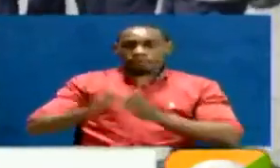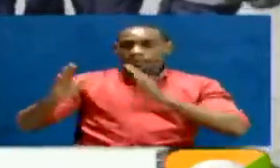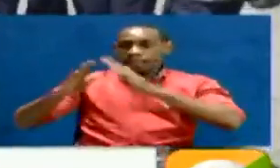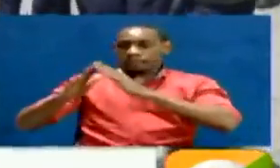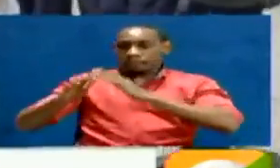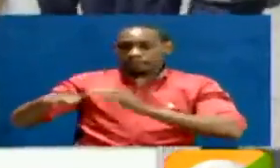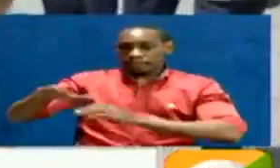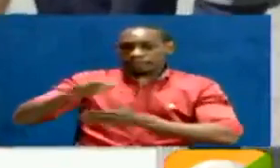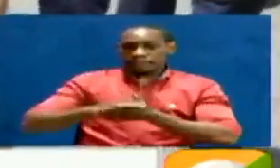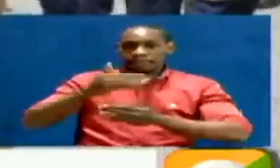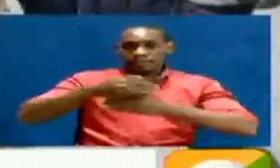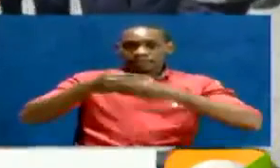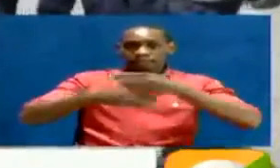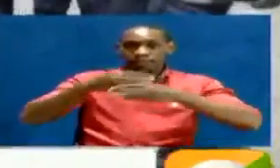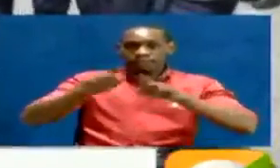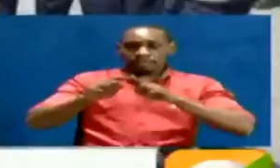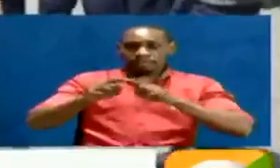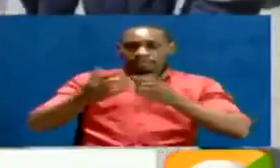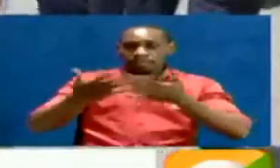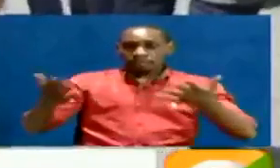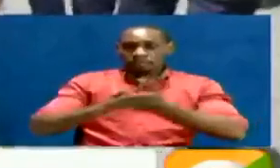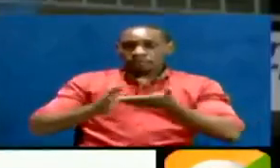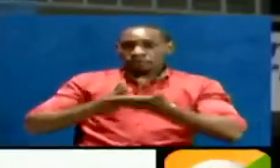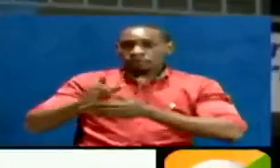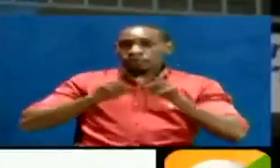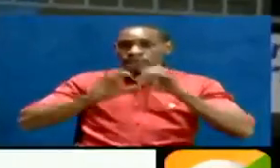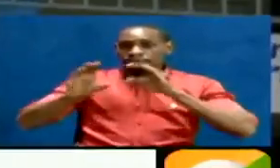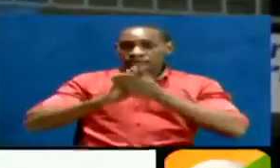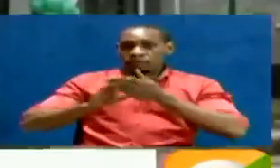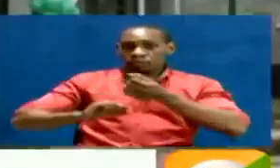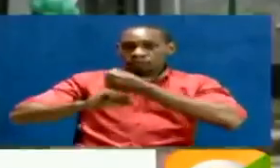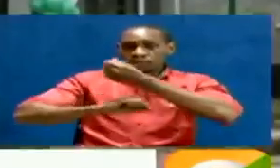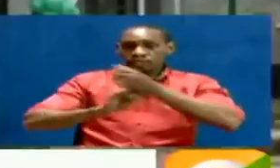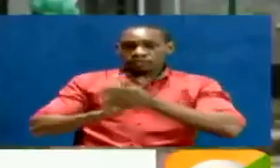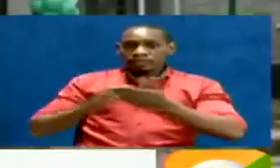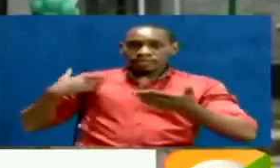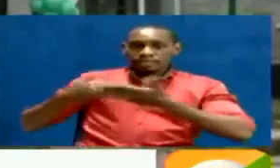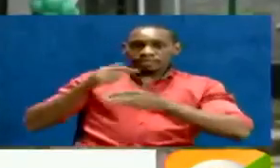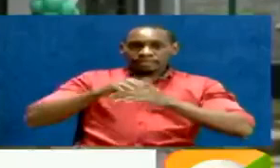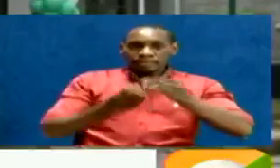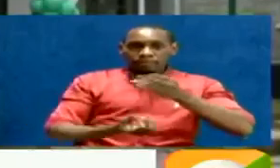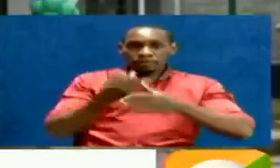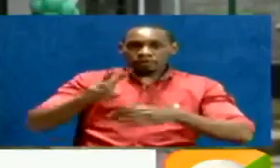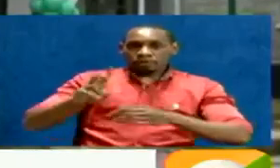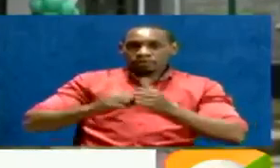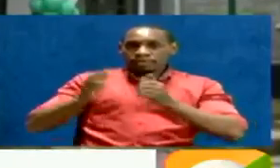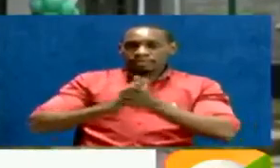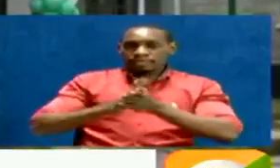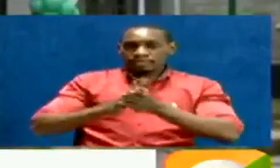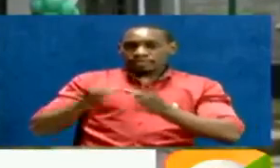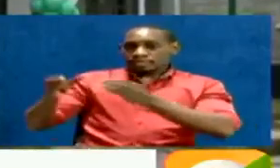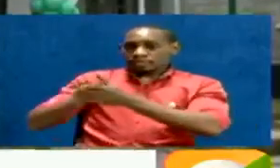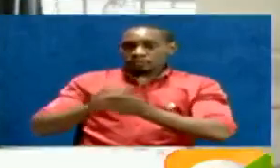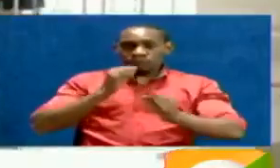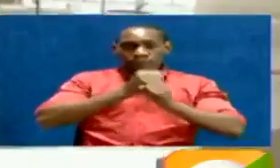ablution block constructed and equipped by the Safaricom Foundation. Since its inception in 2019, Ndoto Zetu has executed